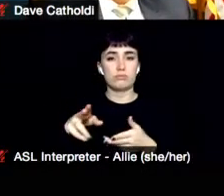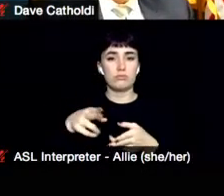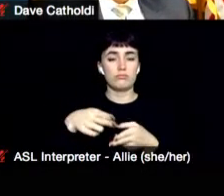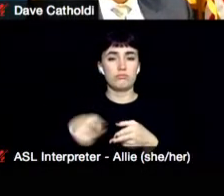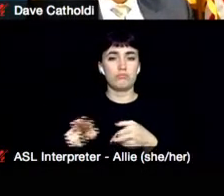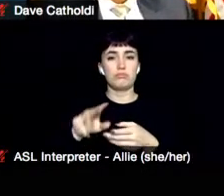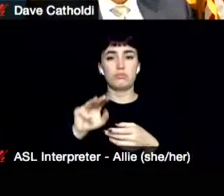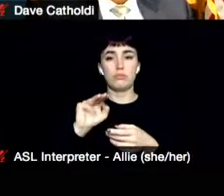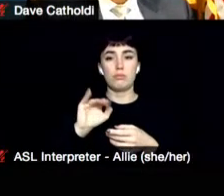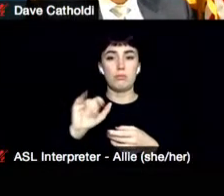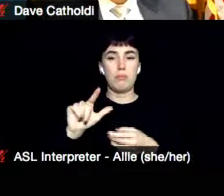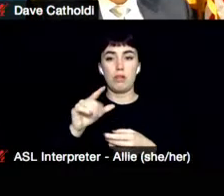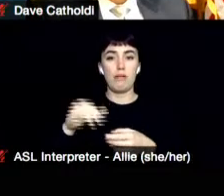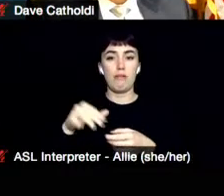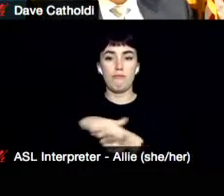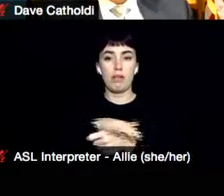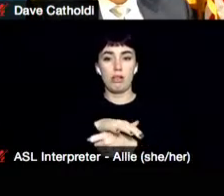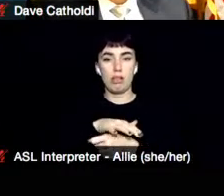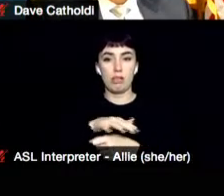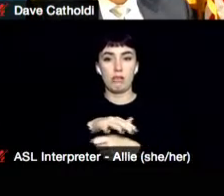mill and fill